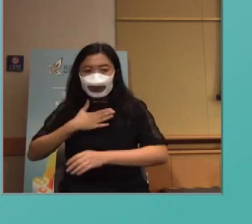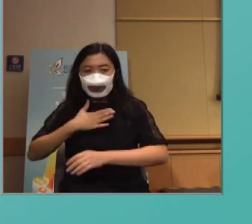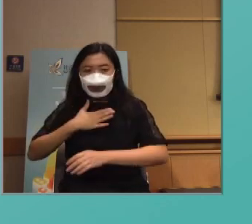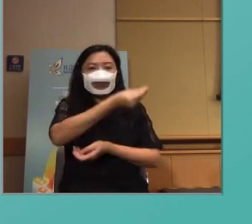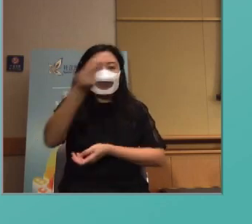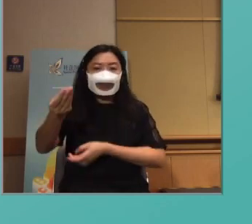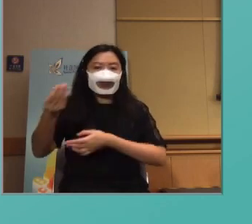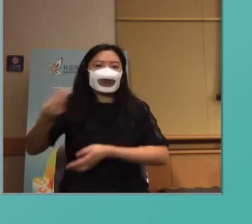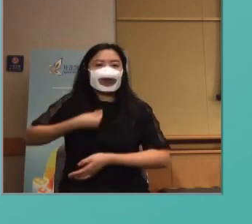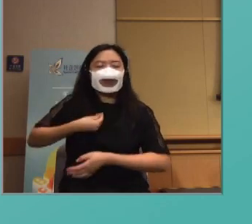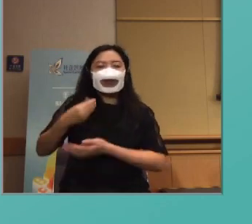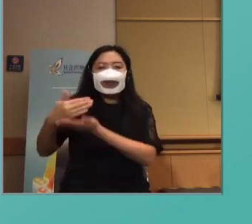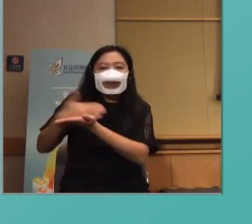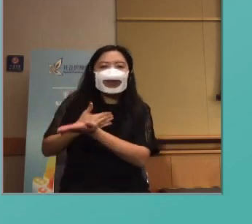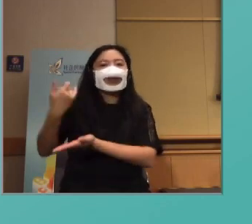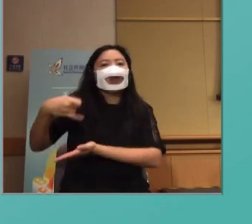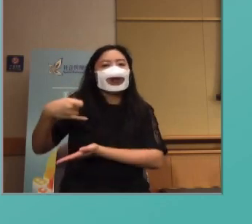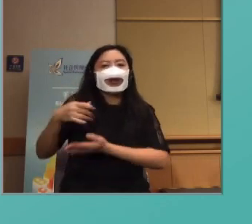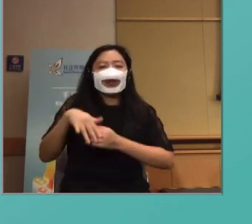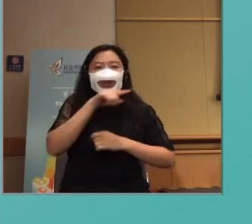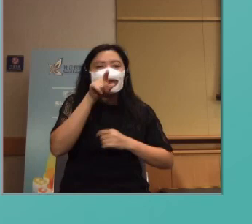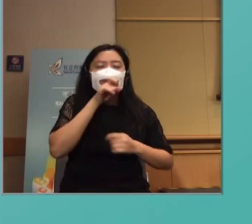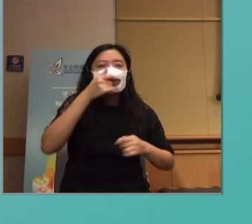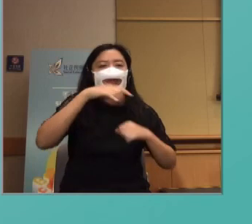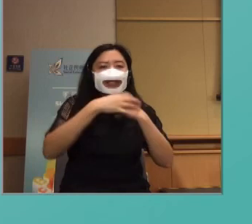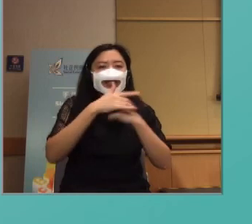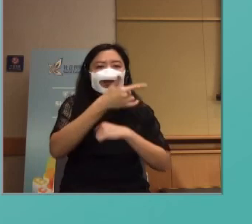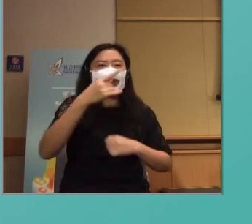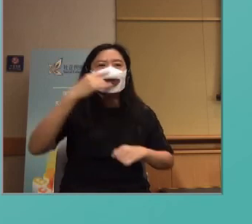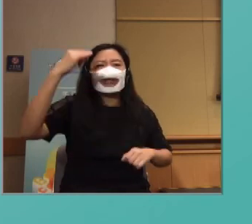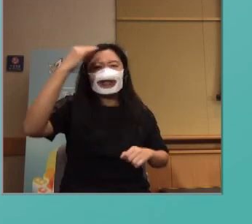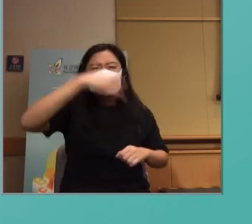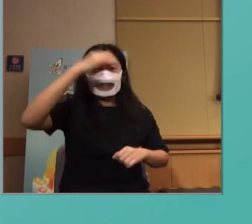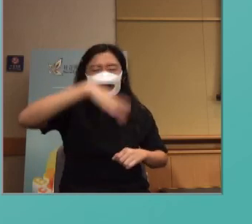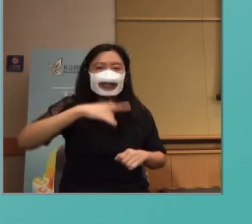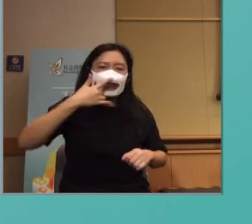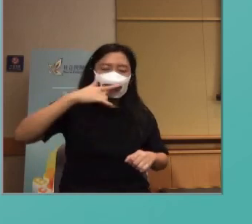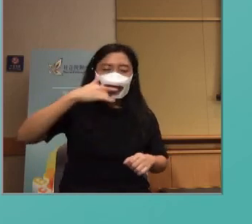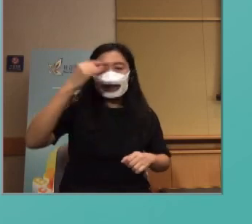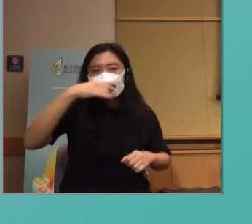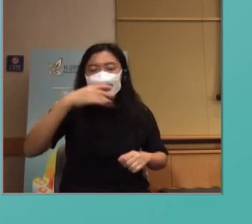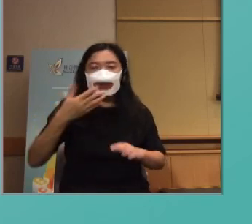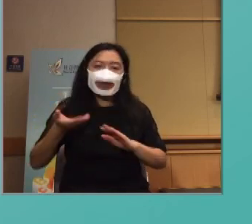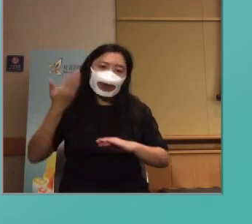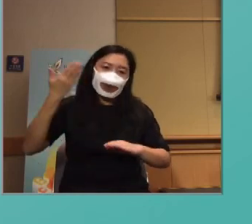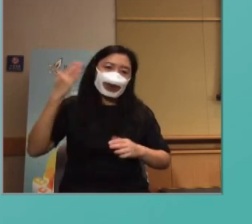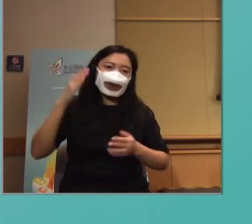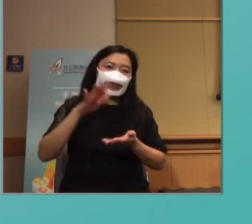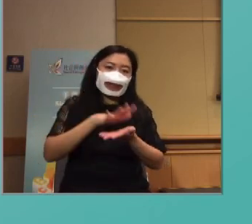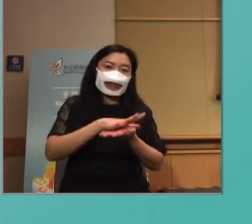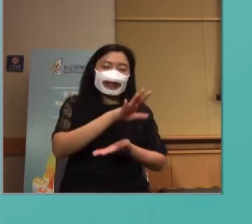industry in the world over the past, like, say, 40 years. There's a decline from decade to